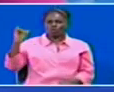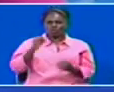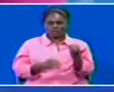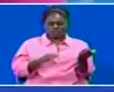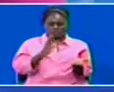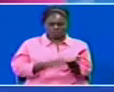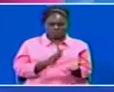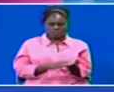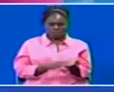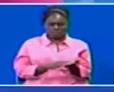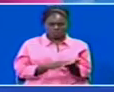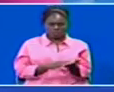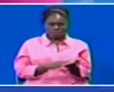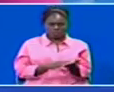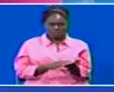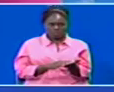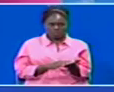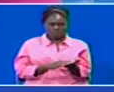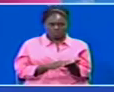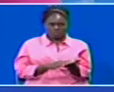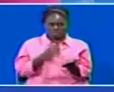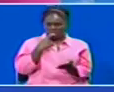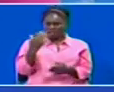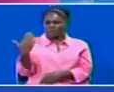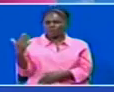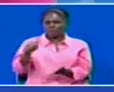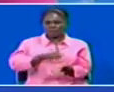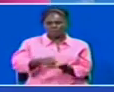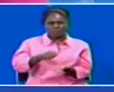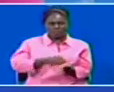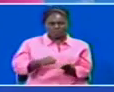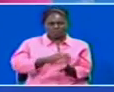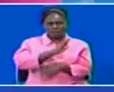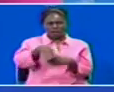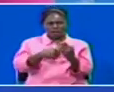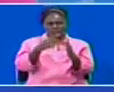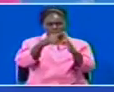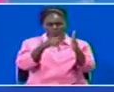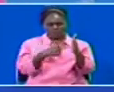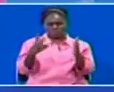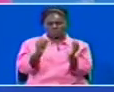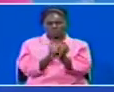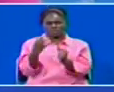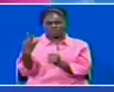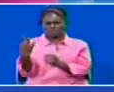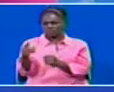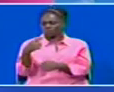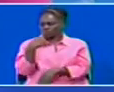you've talked about this. I read a paper that you had in the Toweza publication, which, you know, has all of these papers regarding the 2013 elections, and you